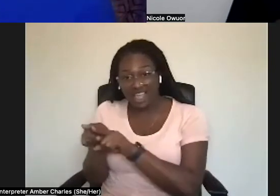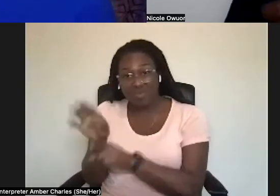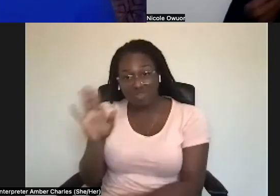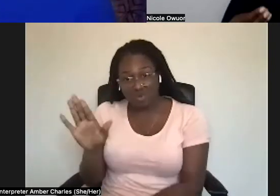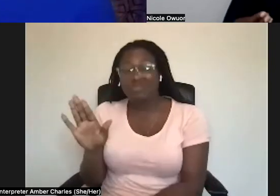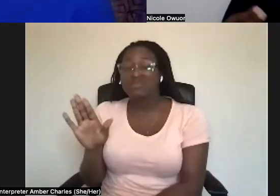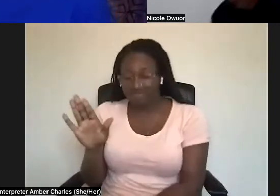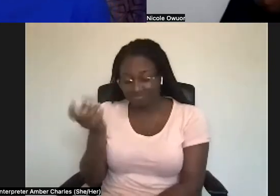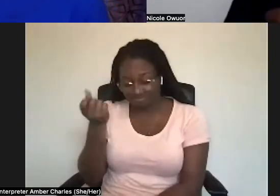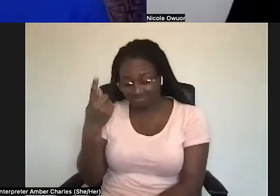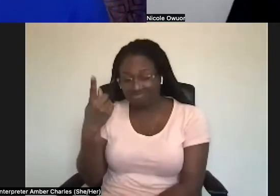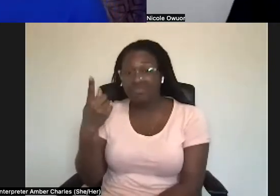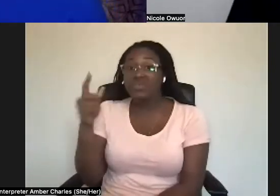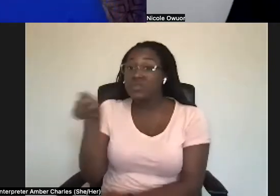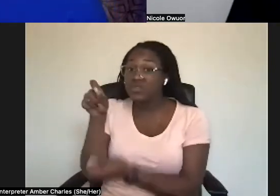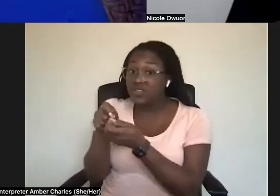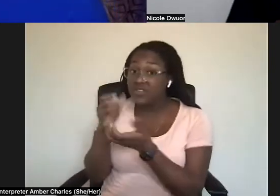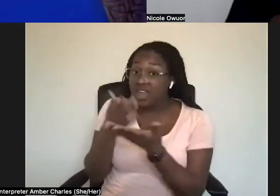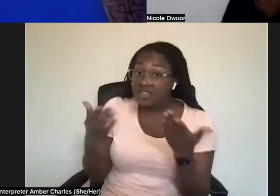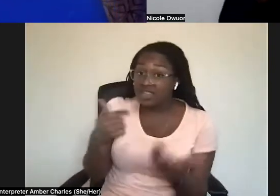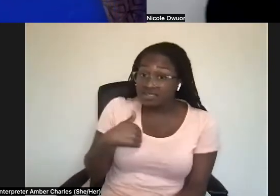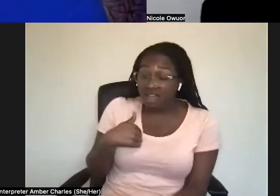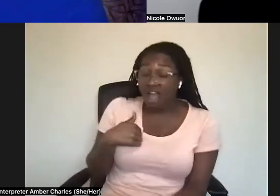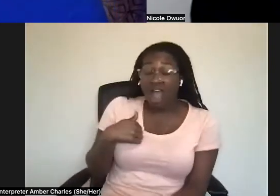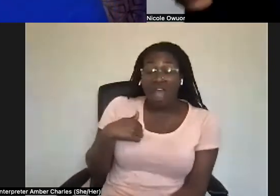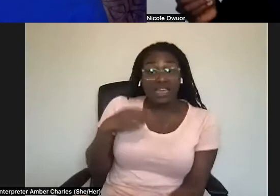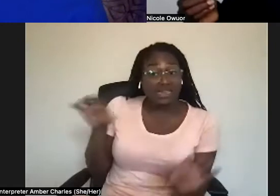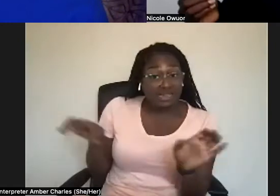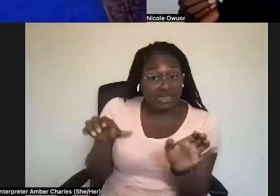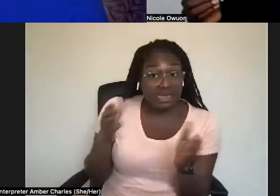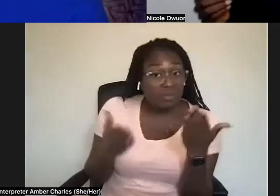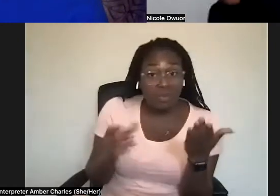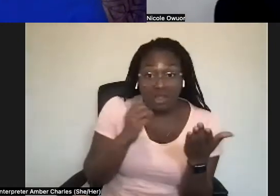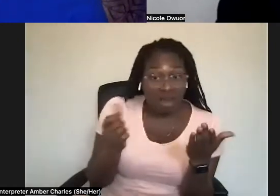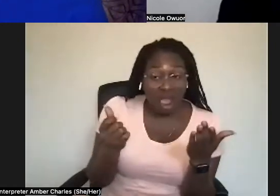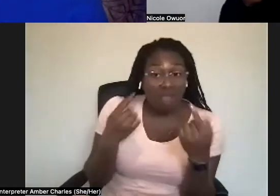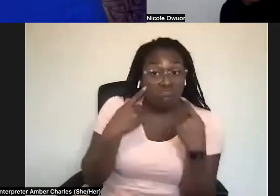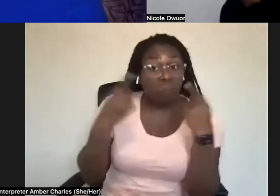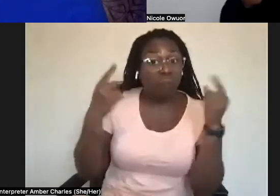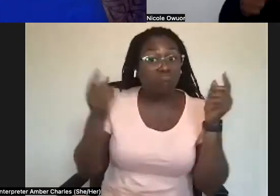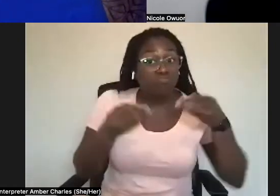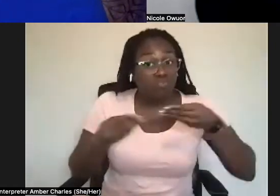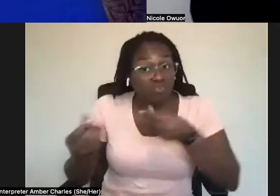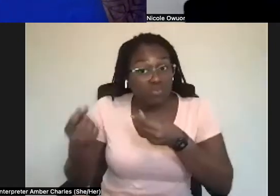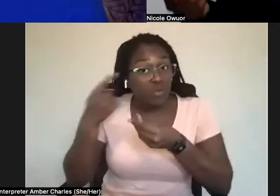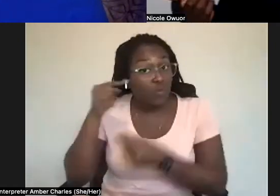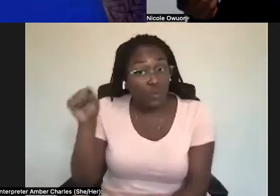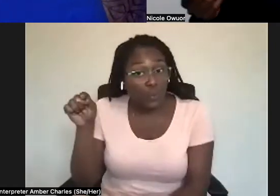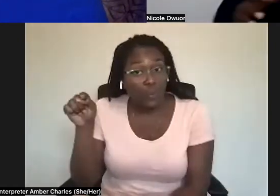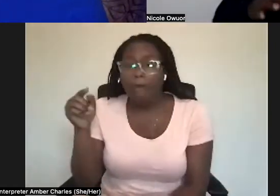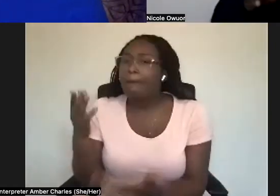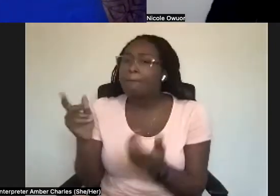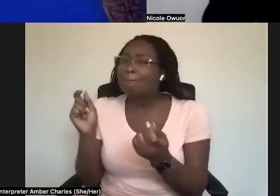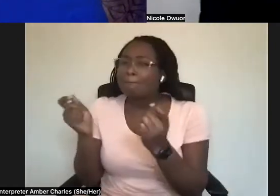certain tools that I've used that might not work for you, but maybe you might even have to tweak